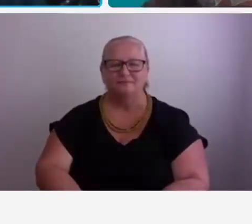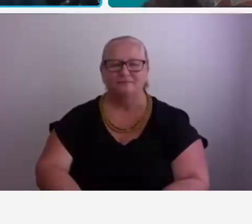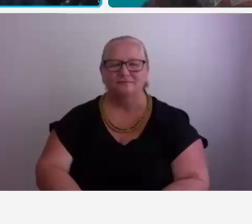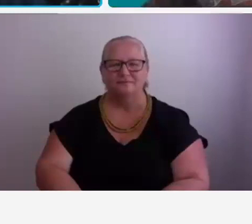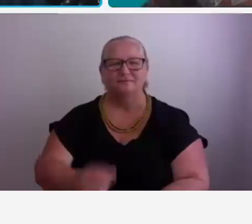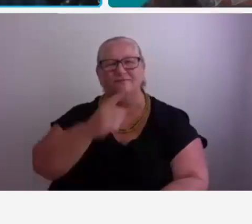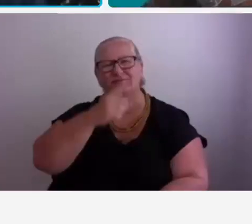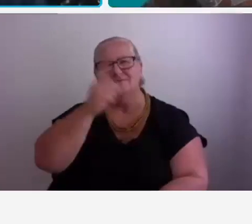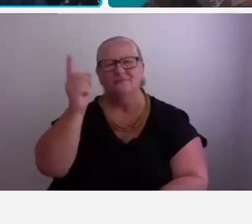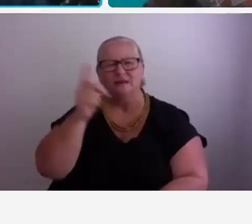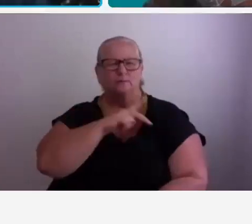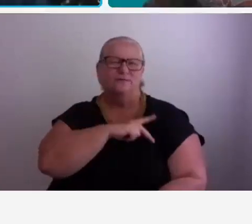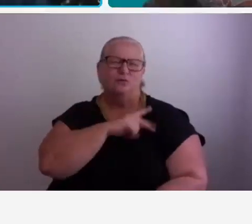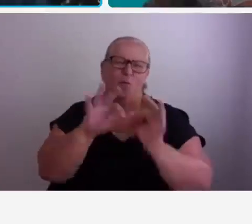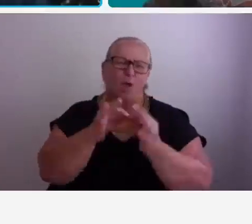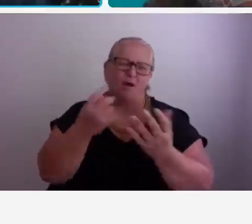professional organisations.